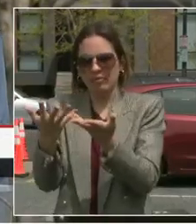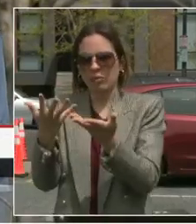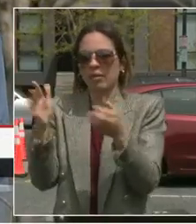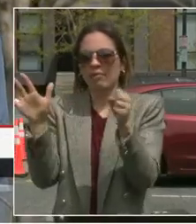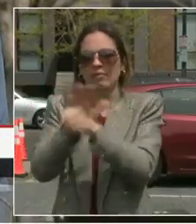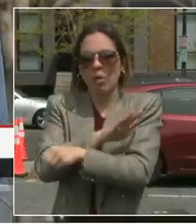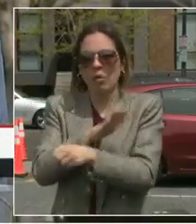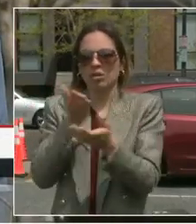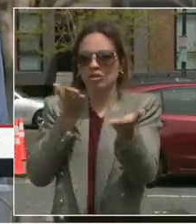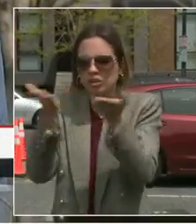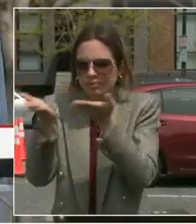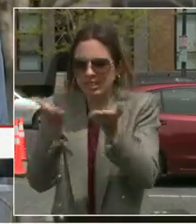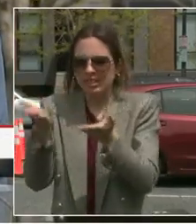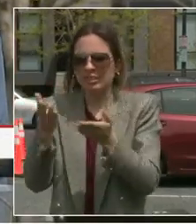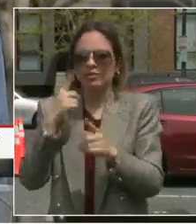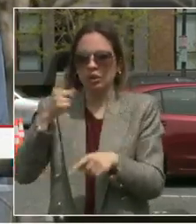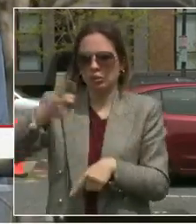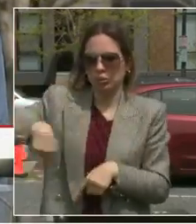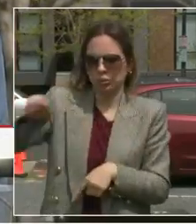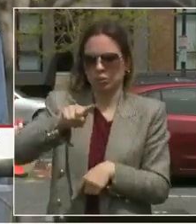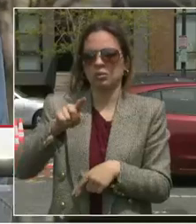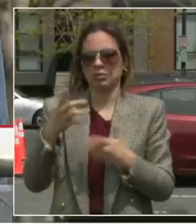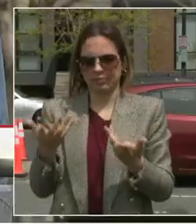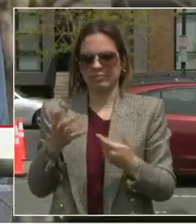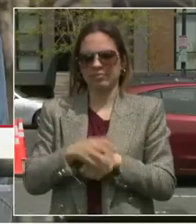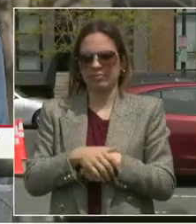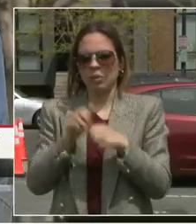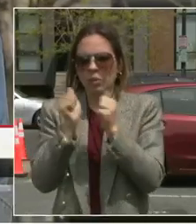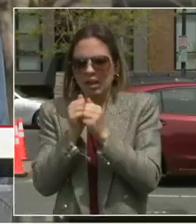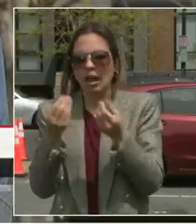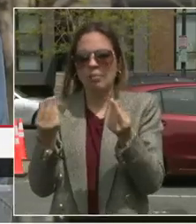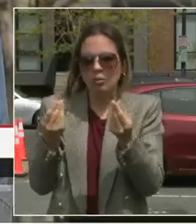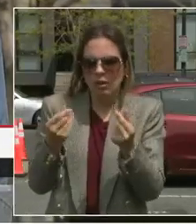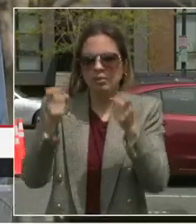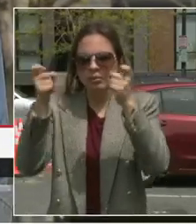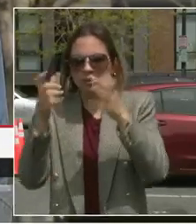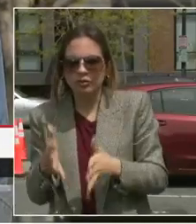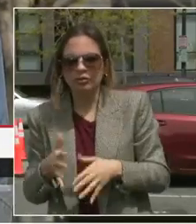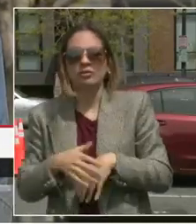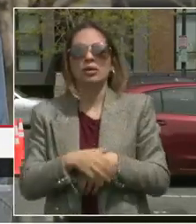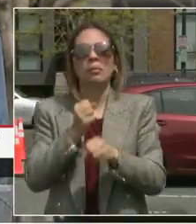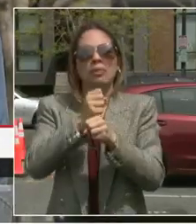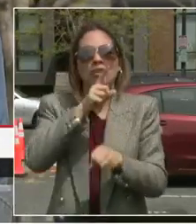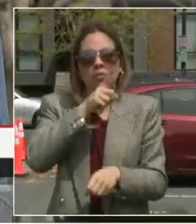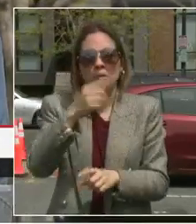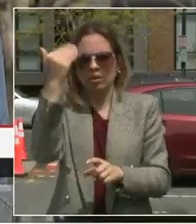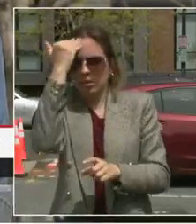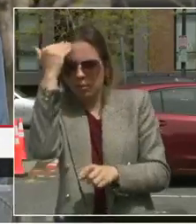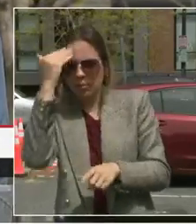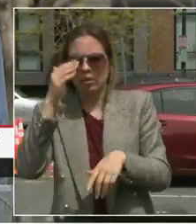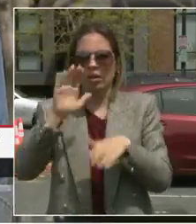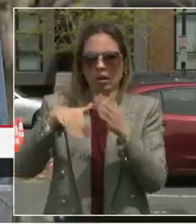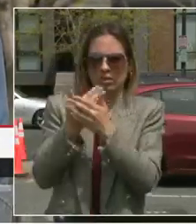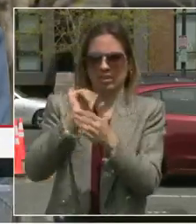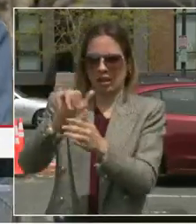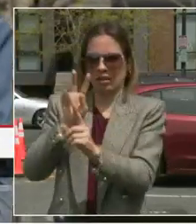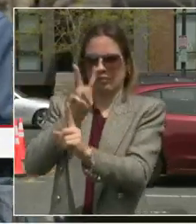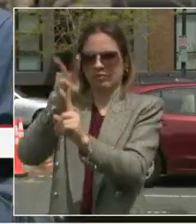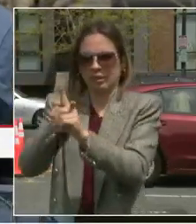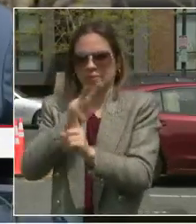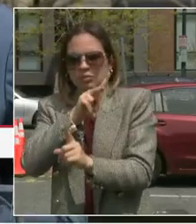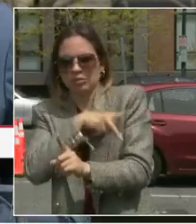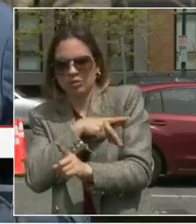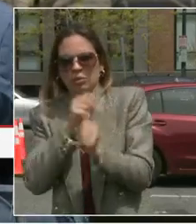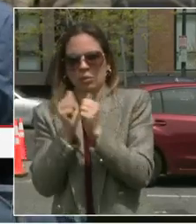services, and we want to work with property managers to make sure that they know all of the assigned personnel to work with one of